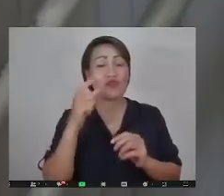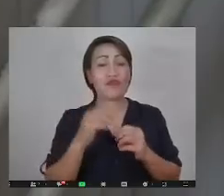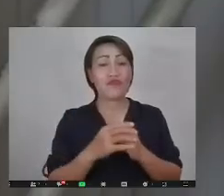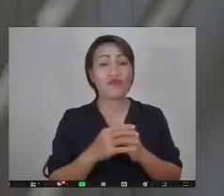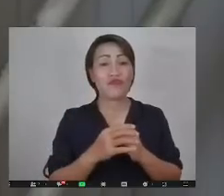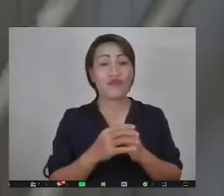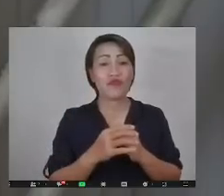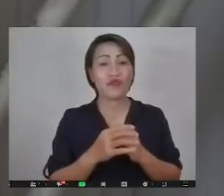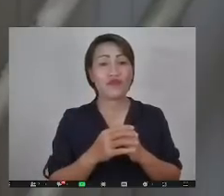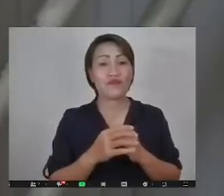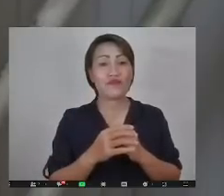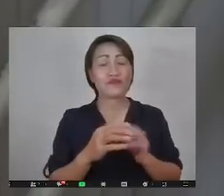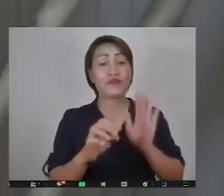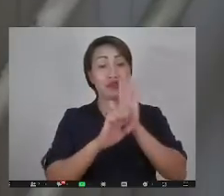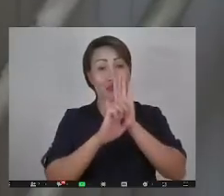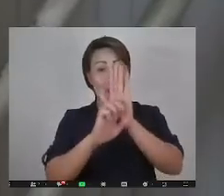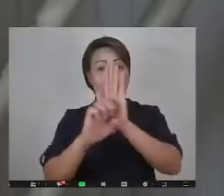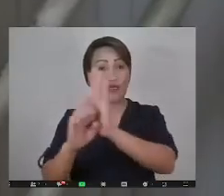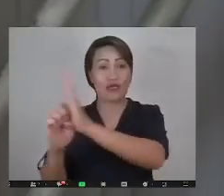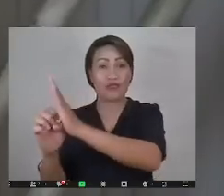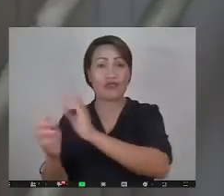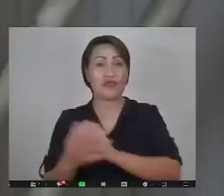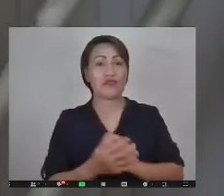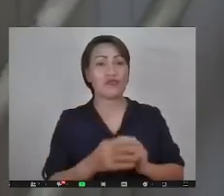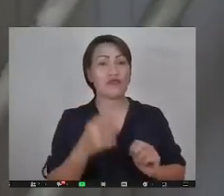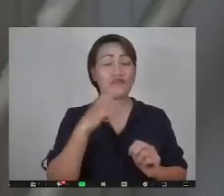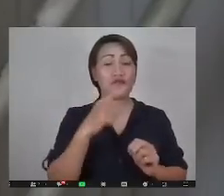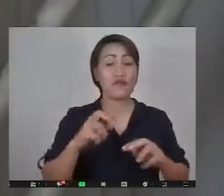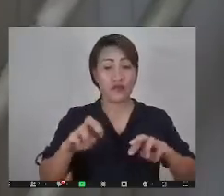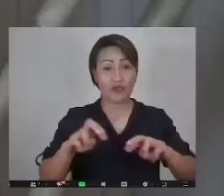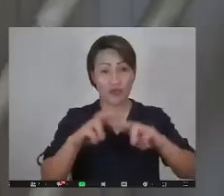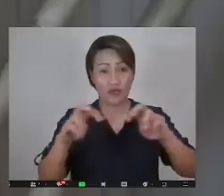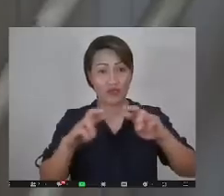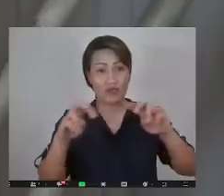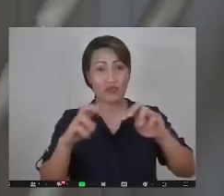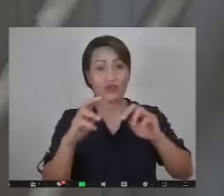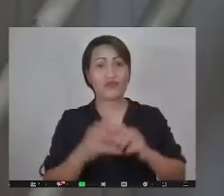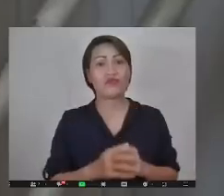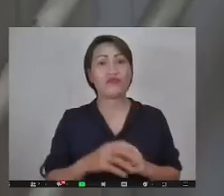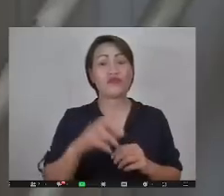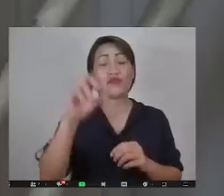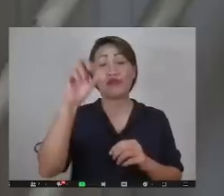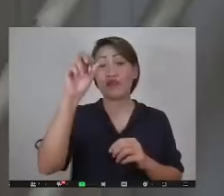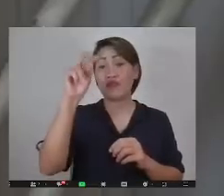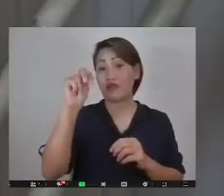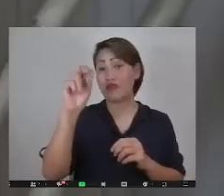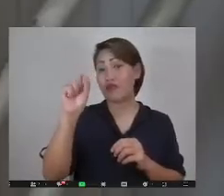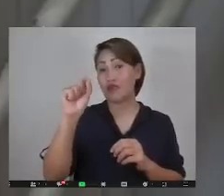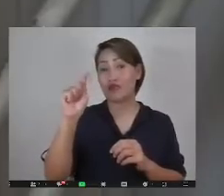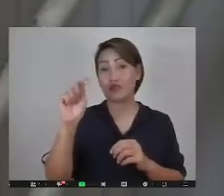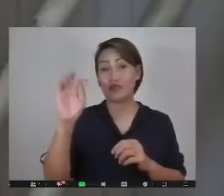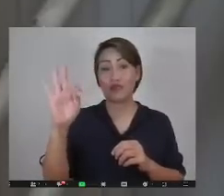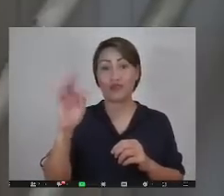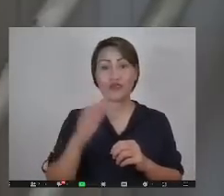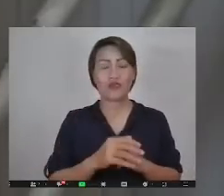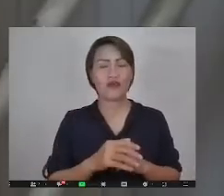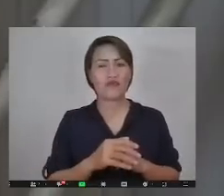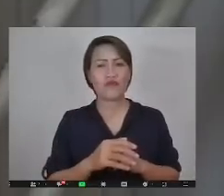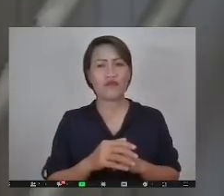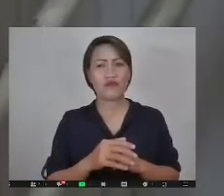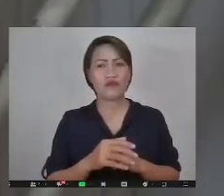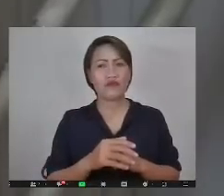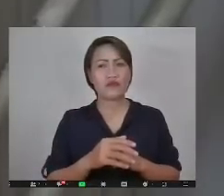exhibited in the conduct of their research. The NSTF envisions a stronger and wider